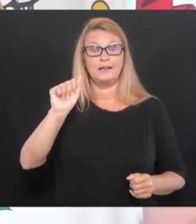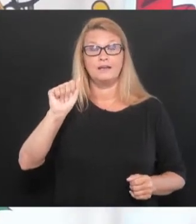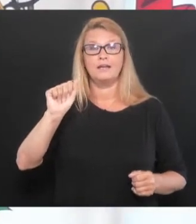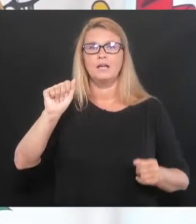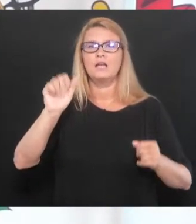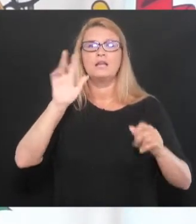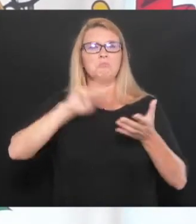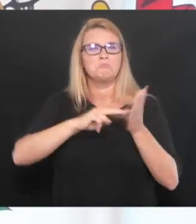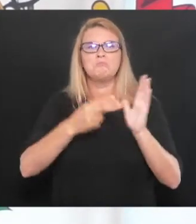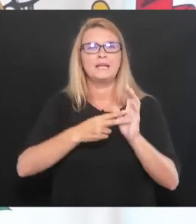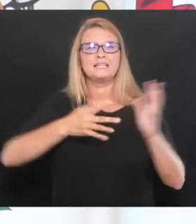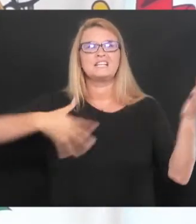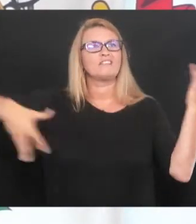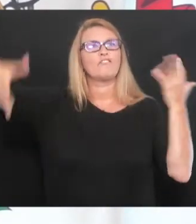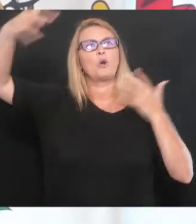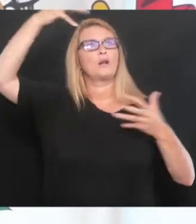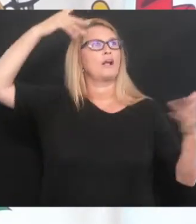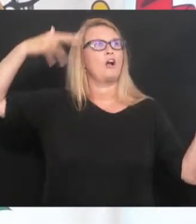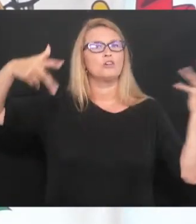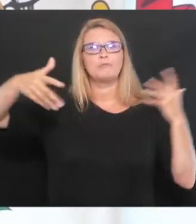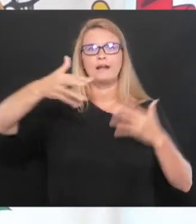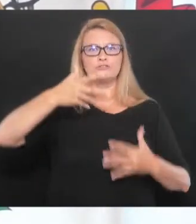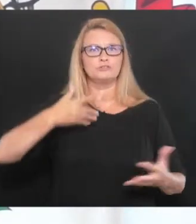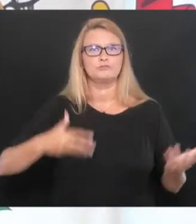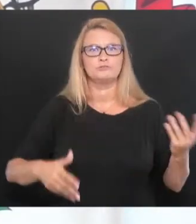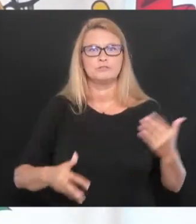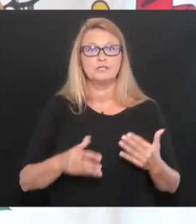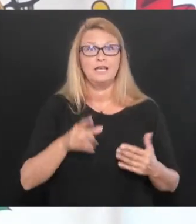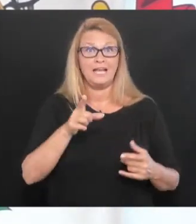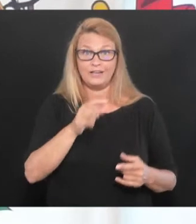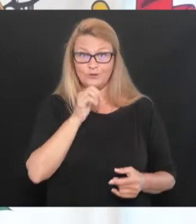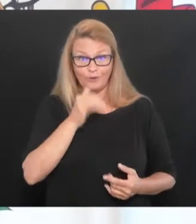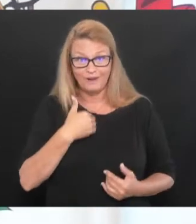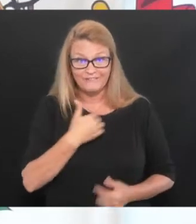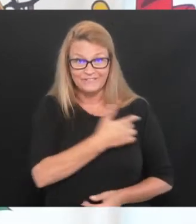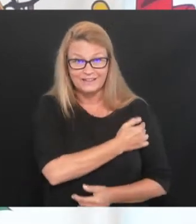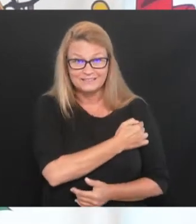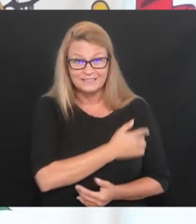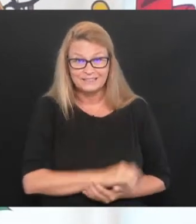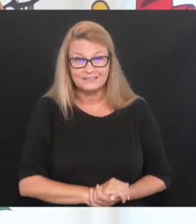floating around all over the place and you haven't been vaccinated.